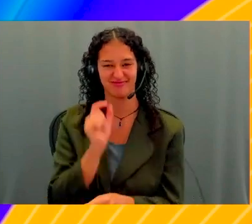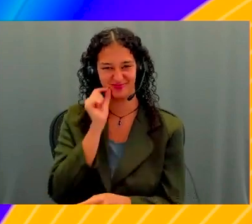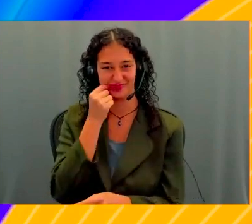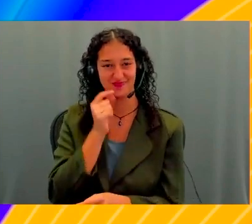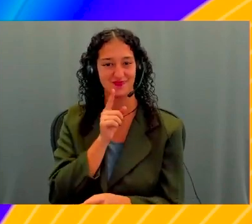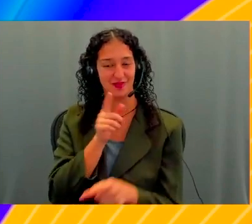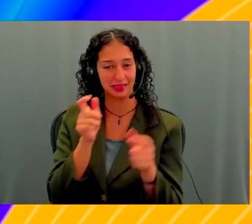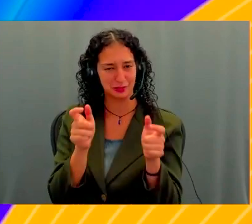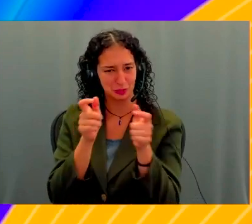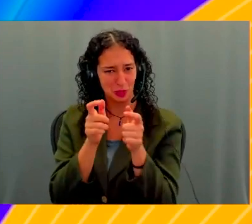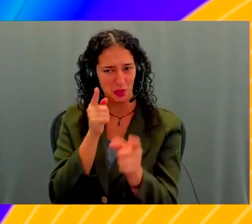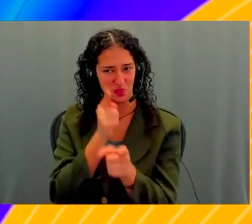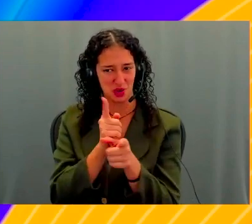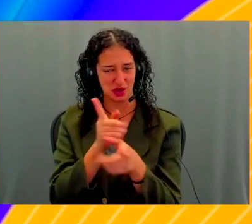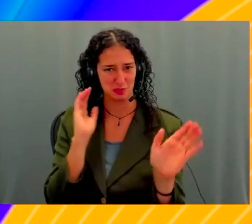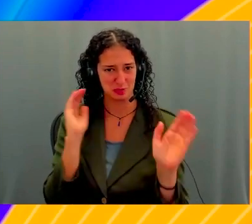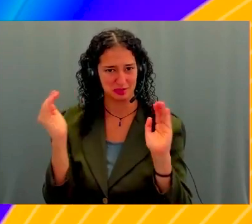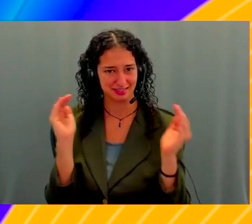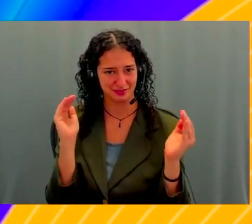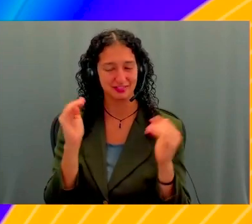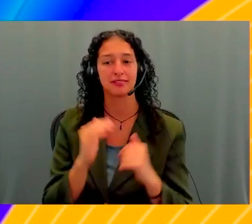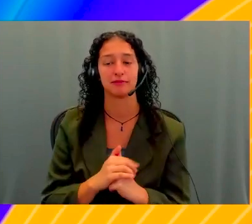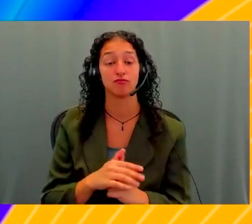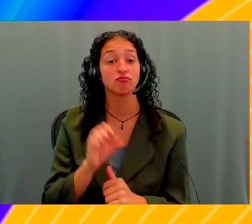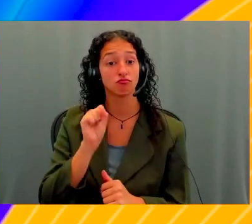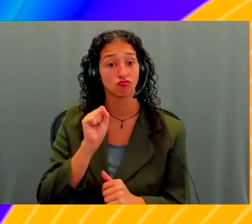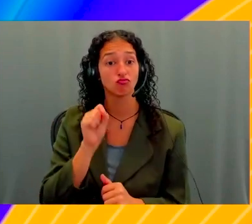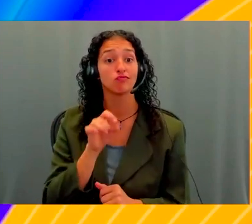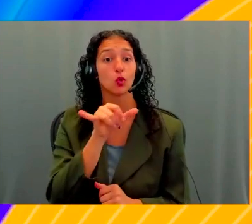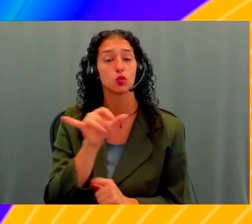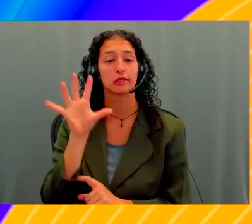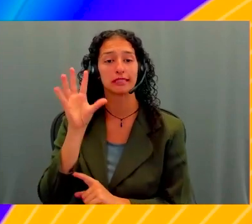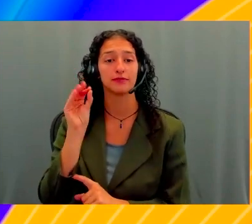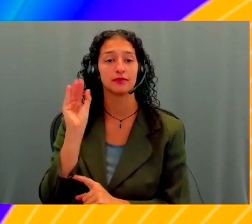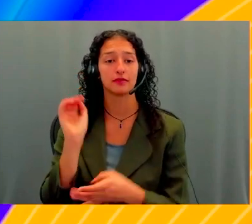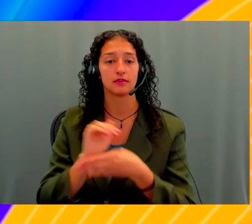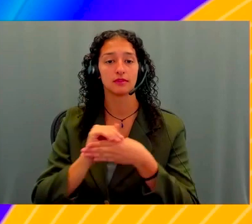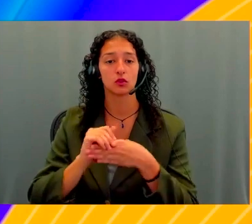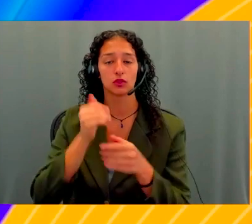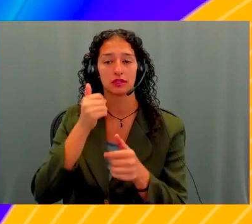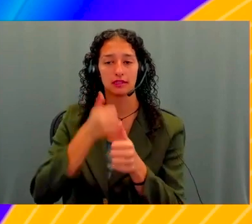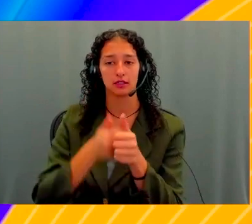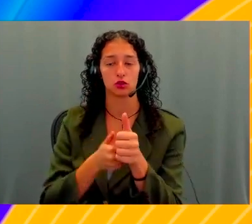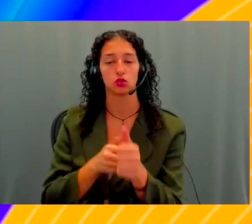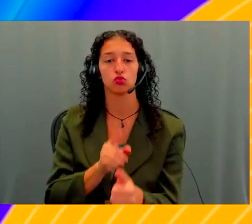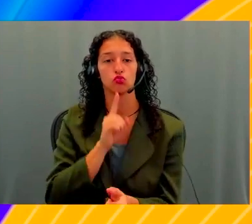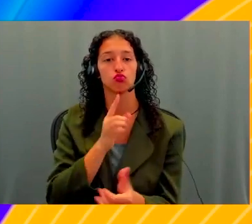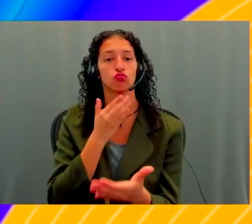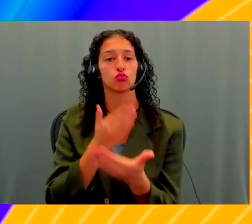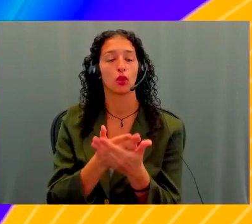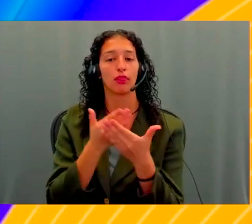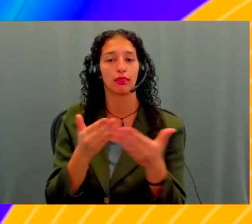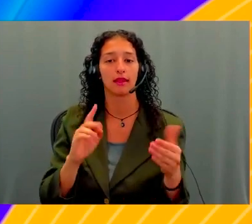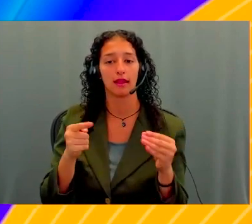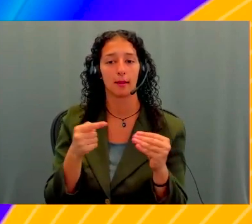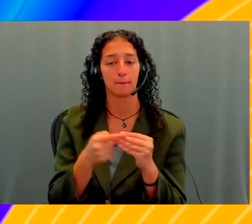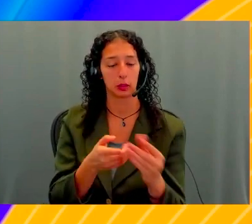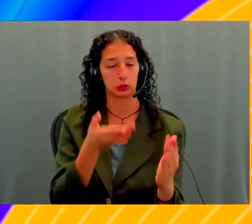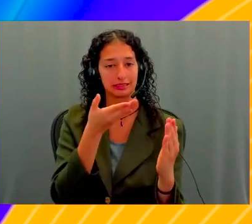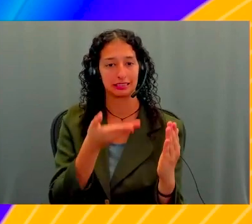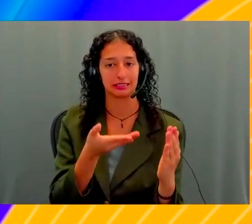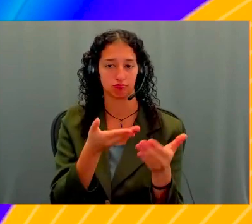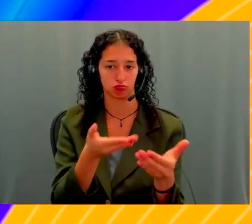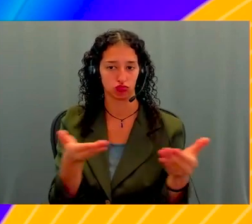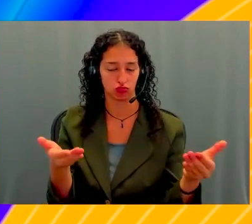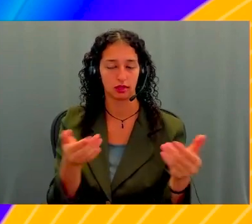perspective. Yeah. I do want to call out, these are $50 each. So the really good thing about Monitron is you can start